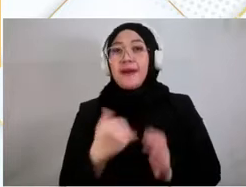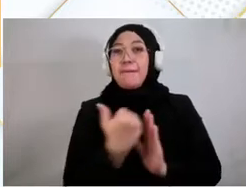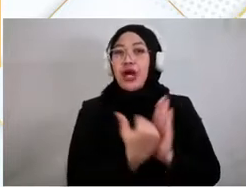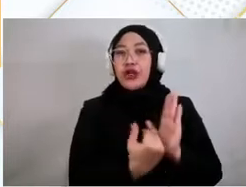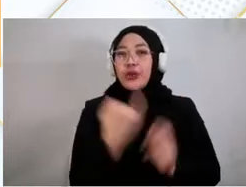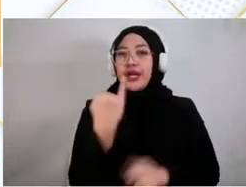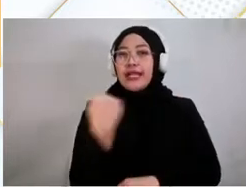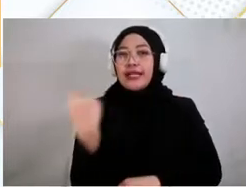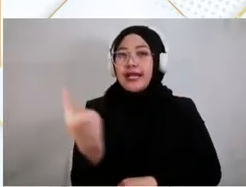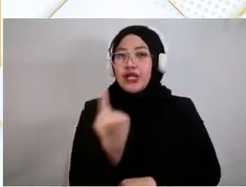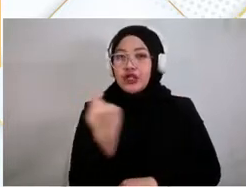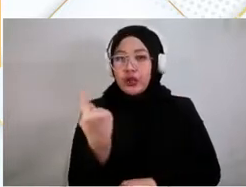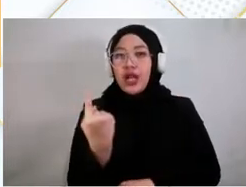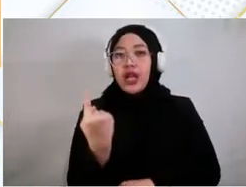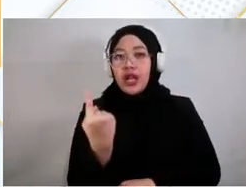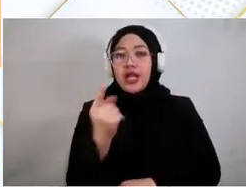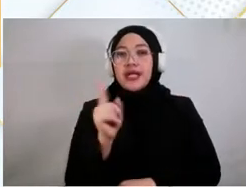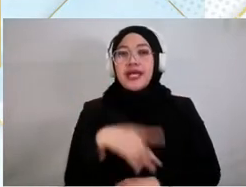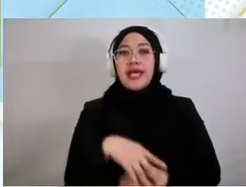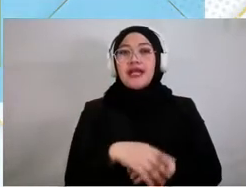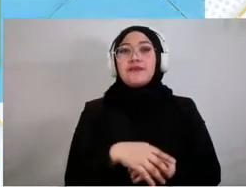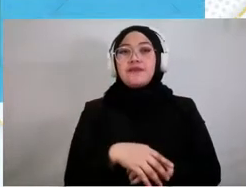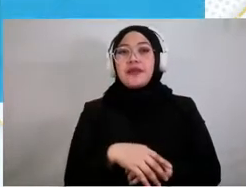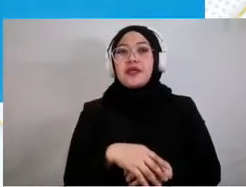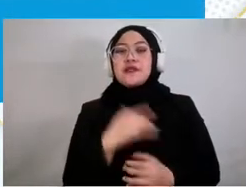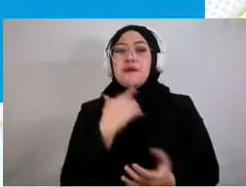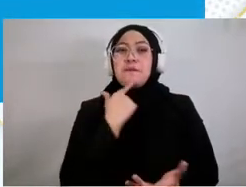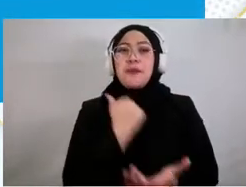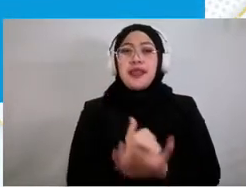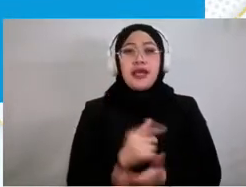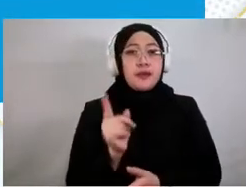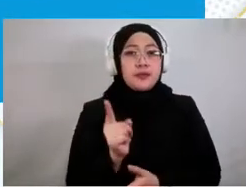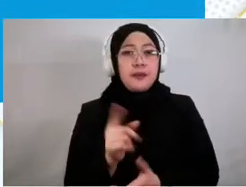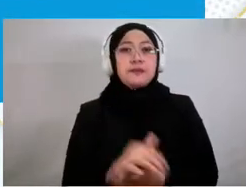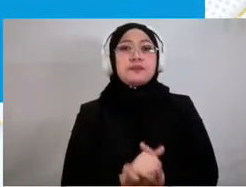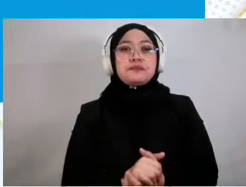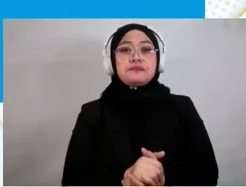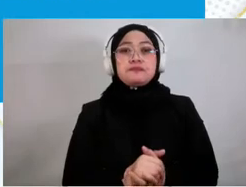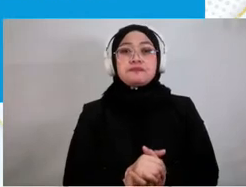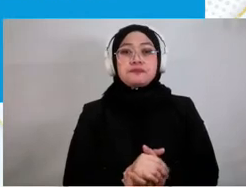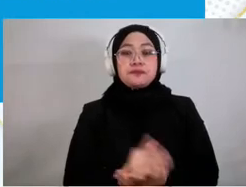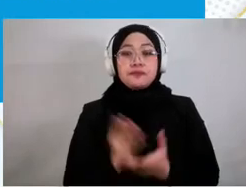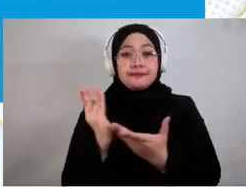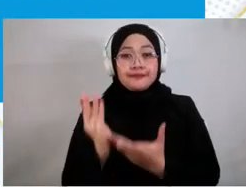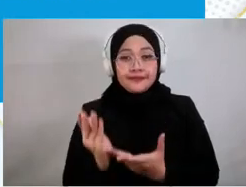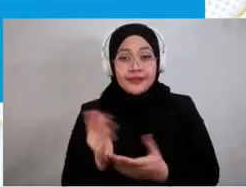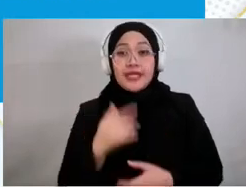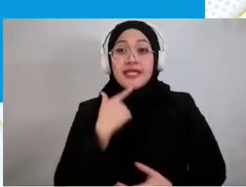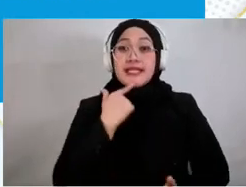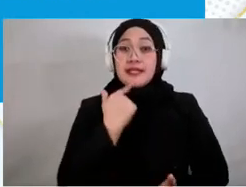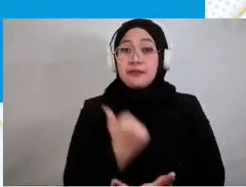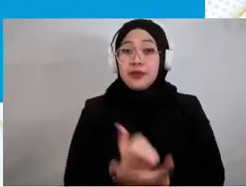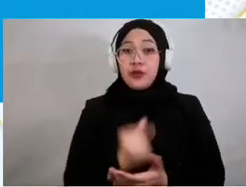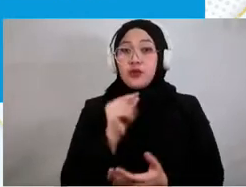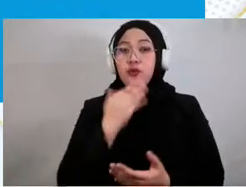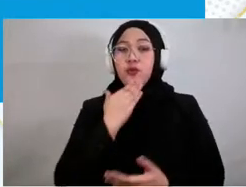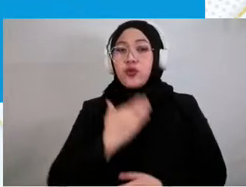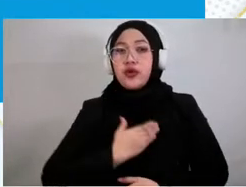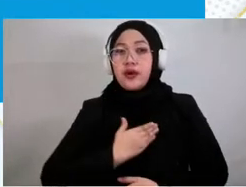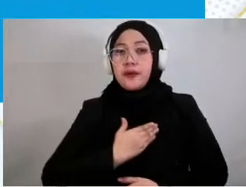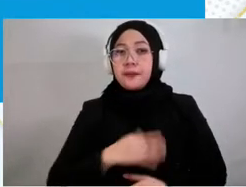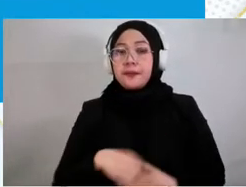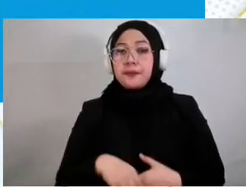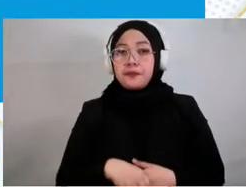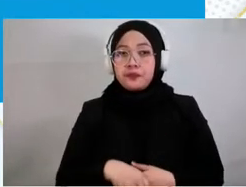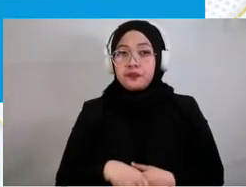the permanent five of the UNSC, are very important. So I think we need to have a very important